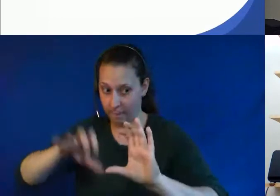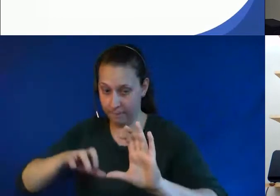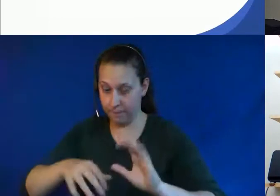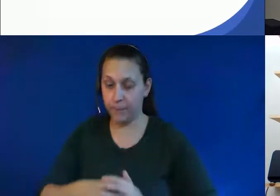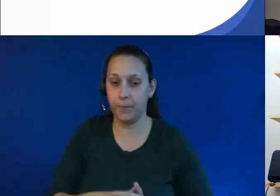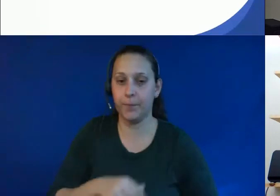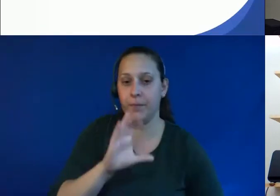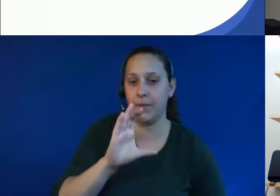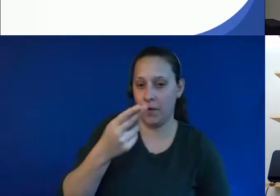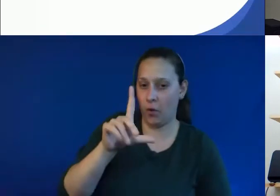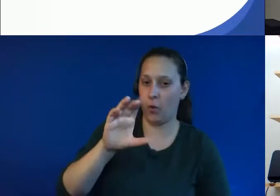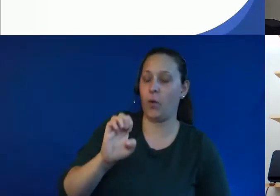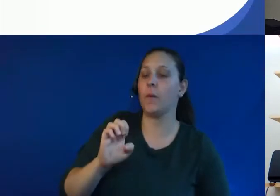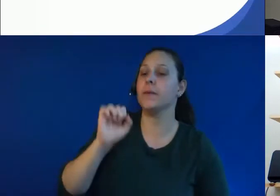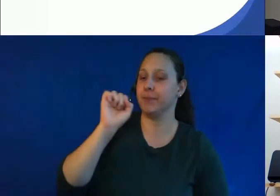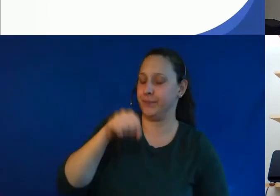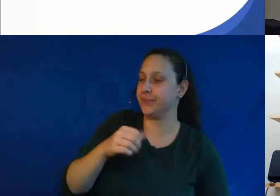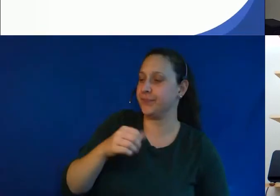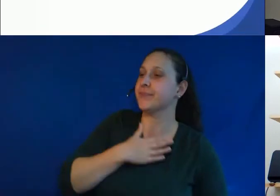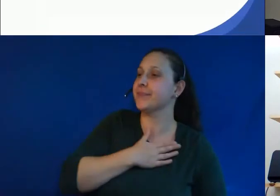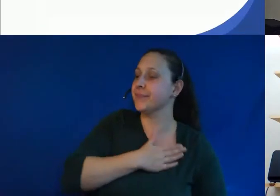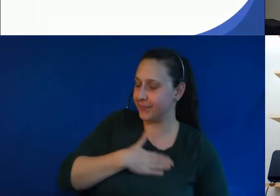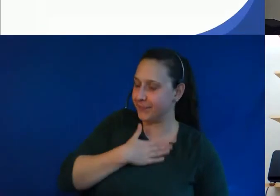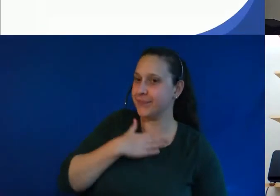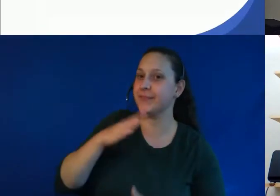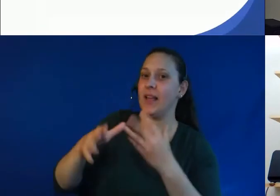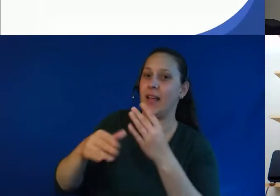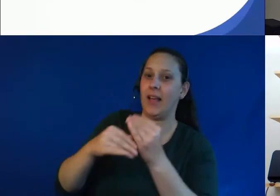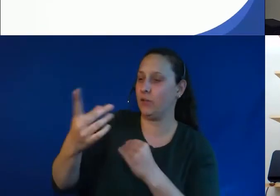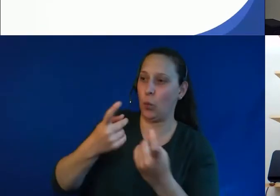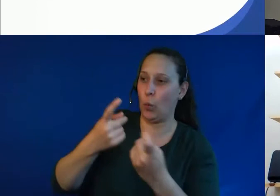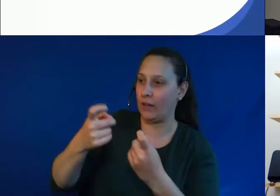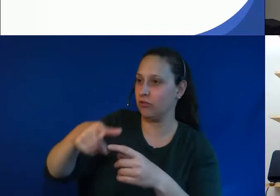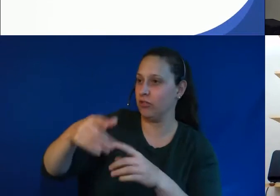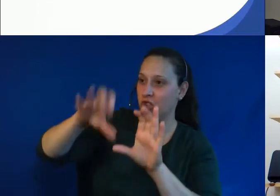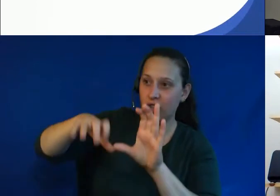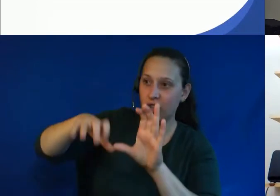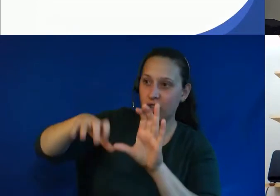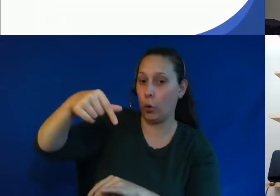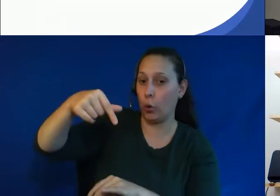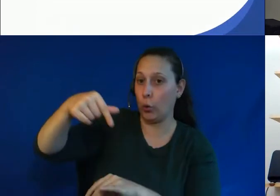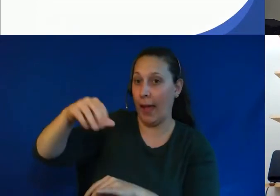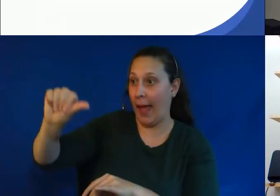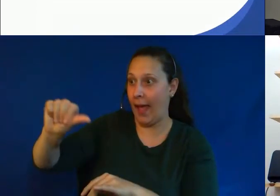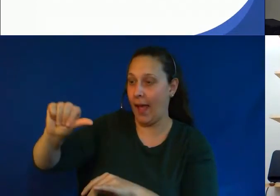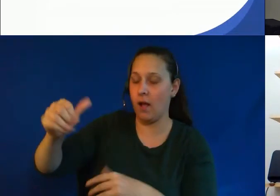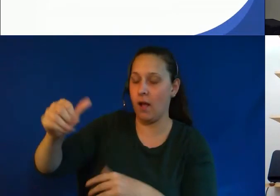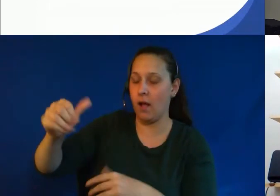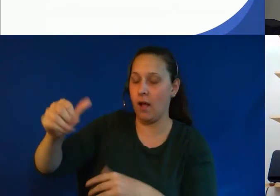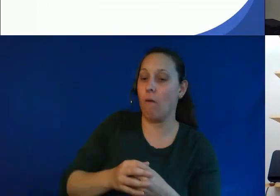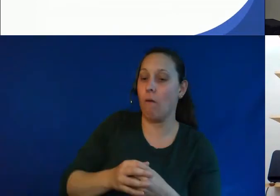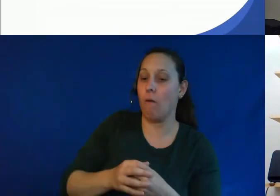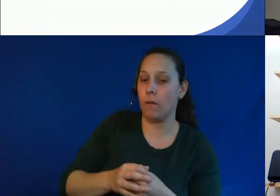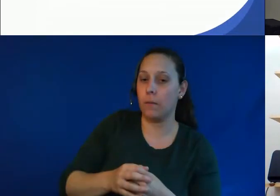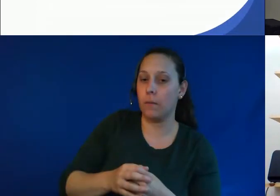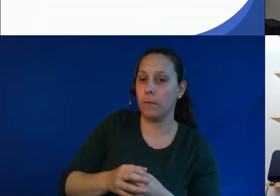Yes, I'd invite people from the audience to post their questions in the chat or the Q&A, or if you'd like, you can even